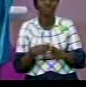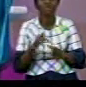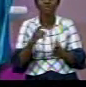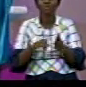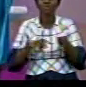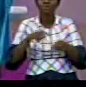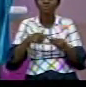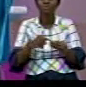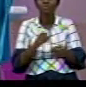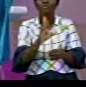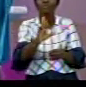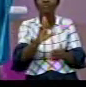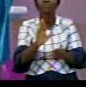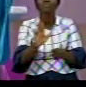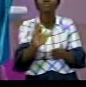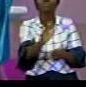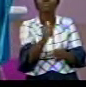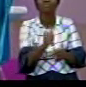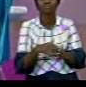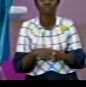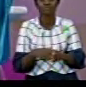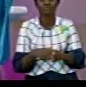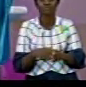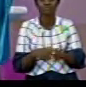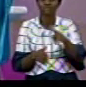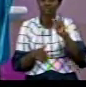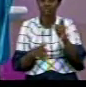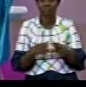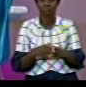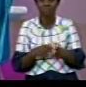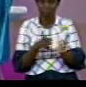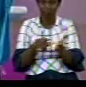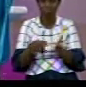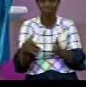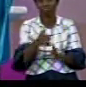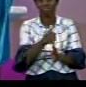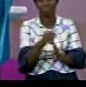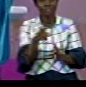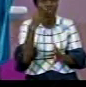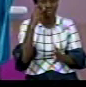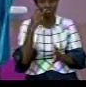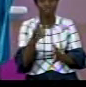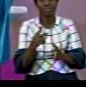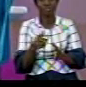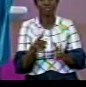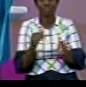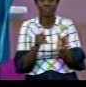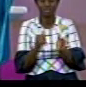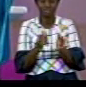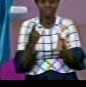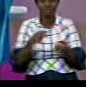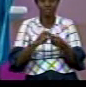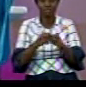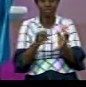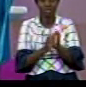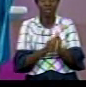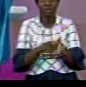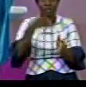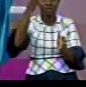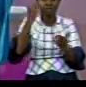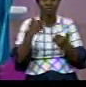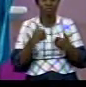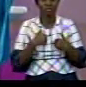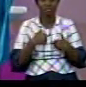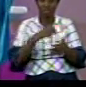you check up you will see the challenge has been taken away that prayer